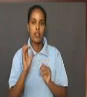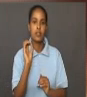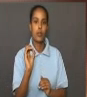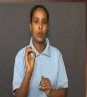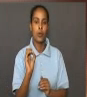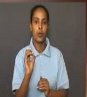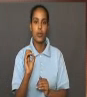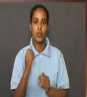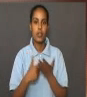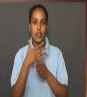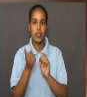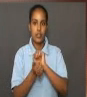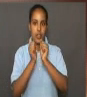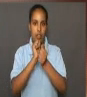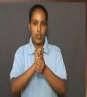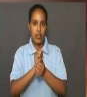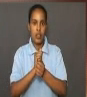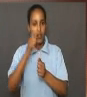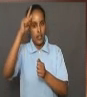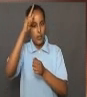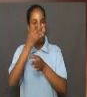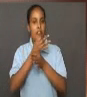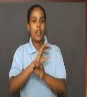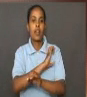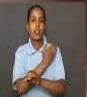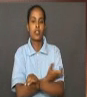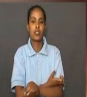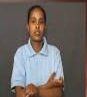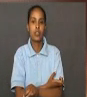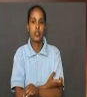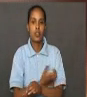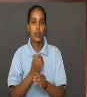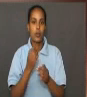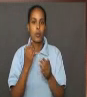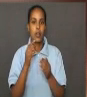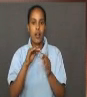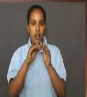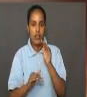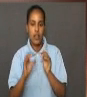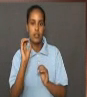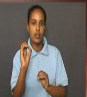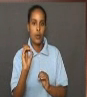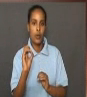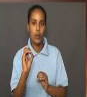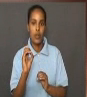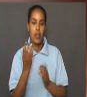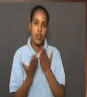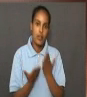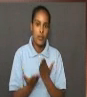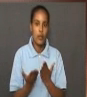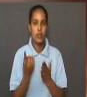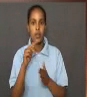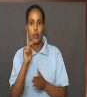0, then the change in Gibbs free energy will be less than 0 if